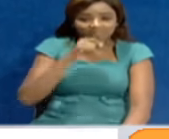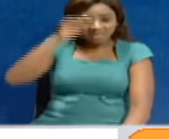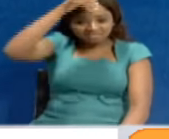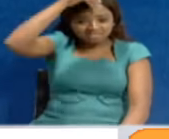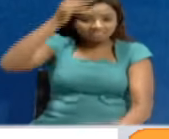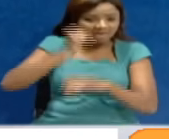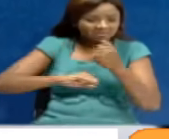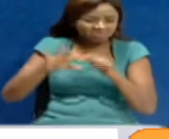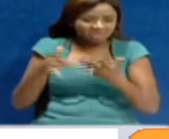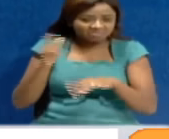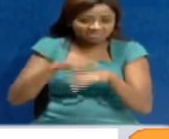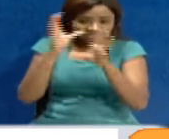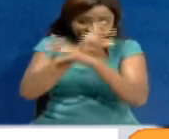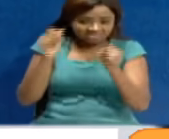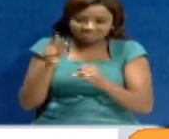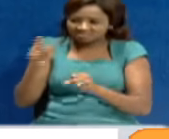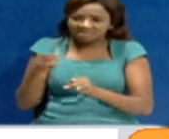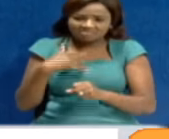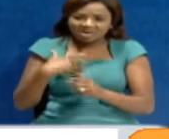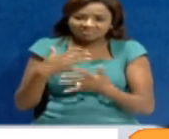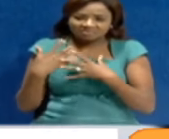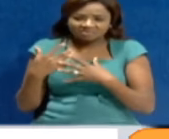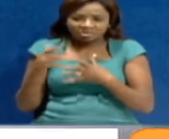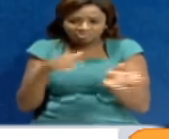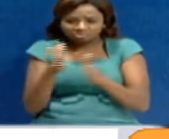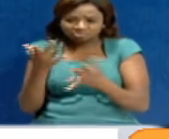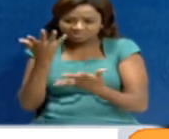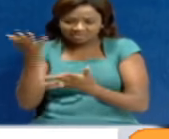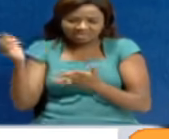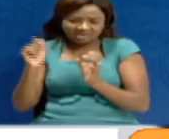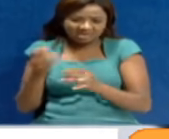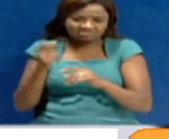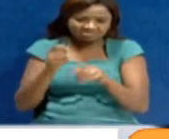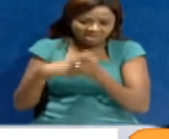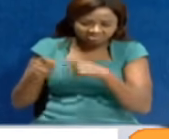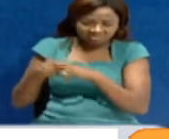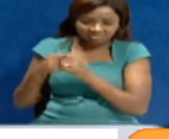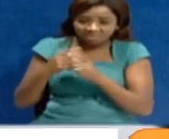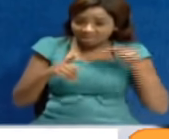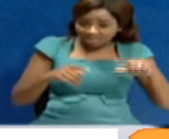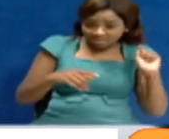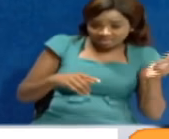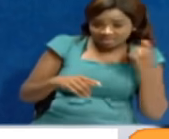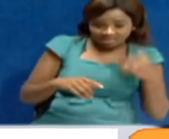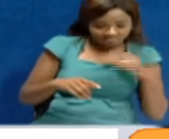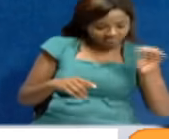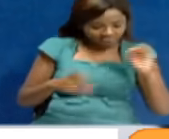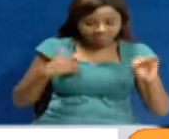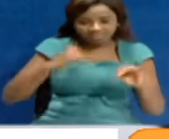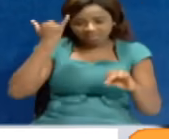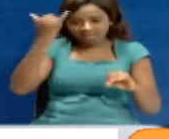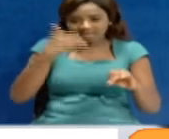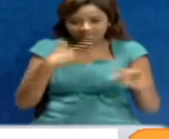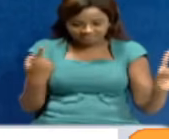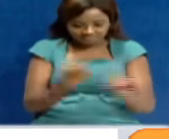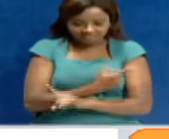So let us not keep on looking at the US as the standard bearer or as the ideal that we should work towards. We have surpassed that ideal. We have